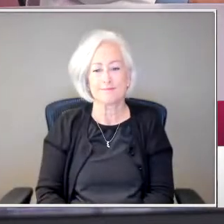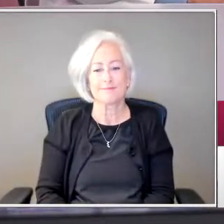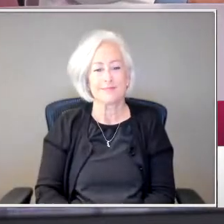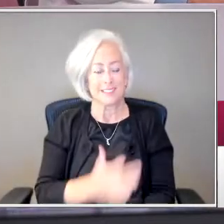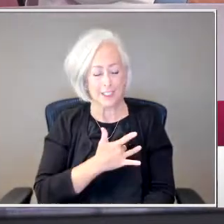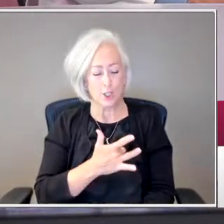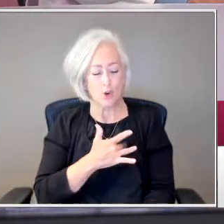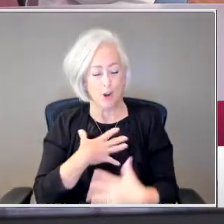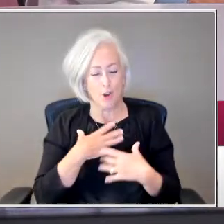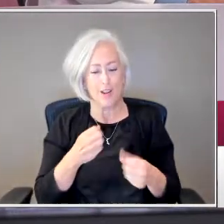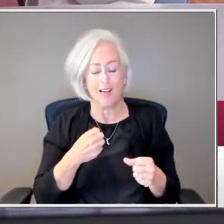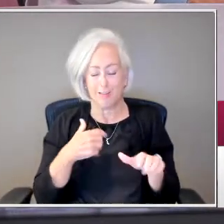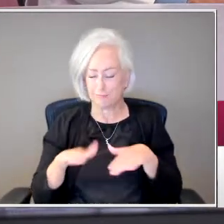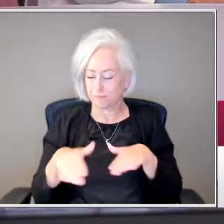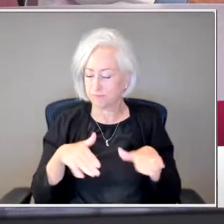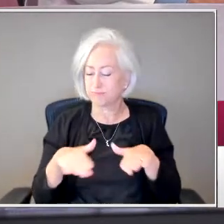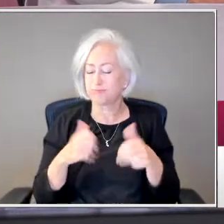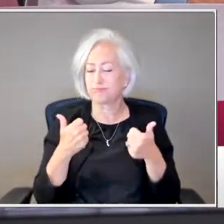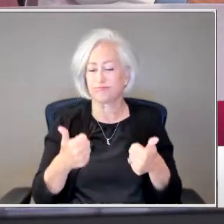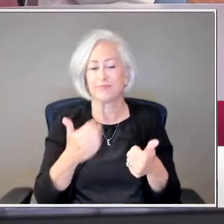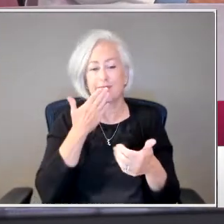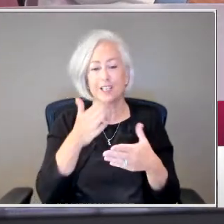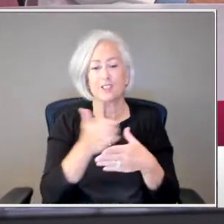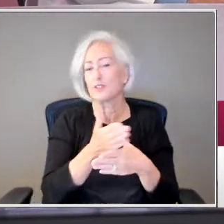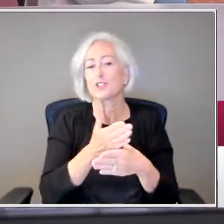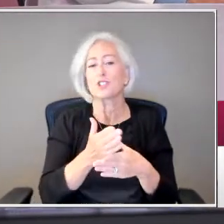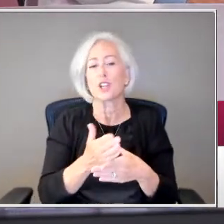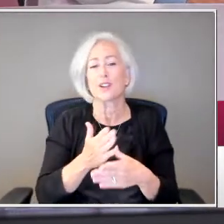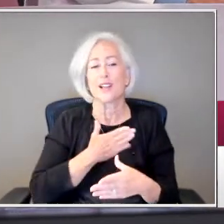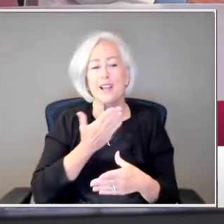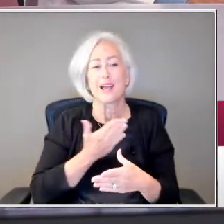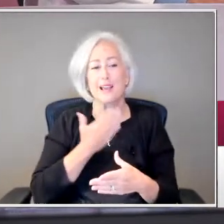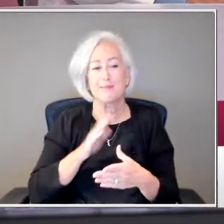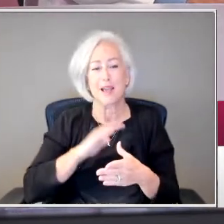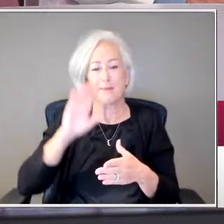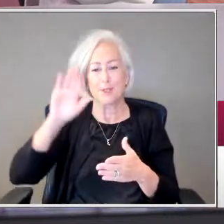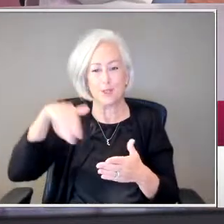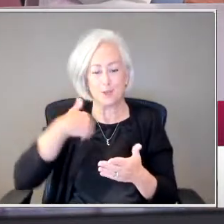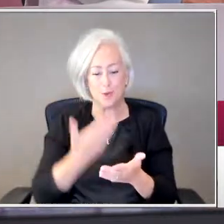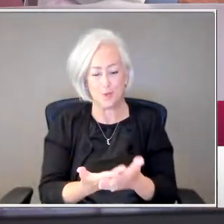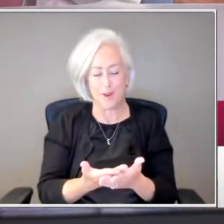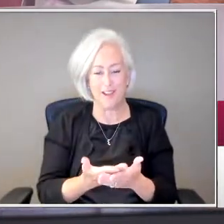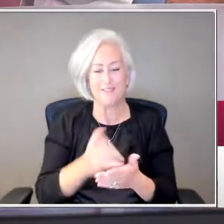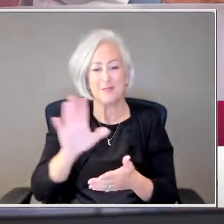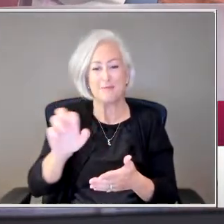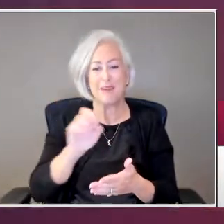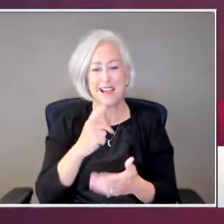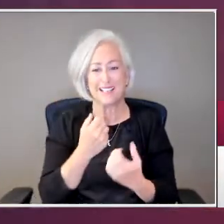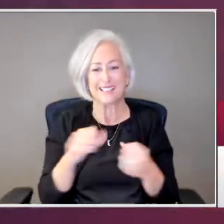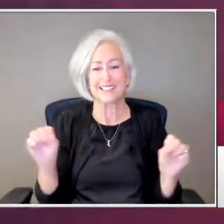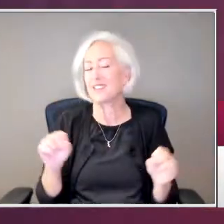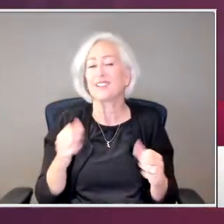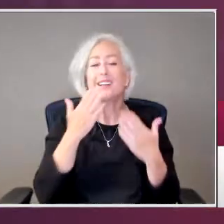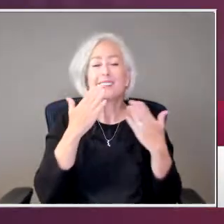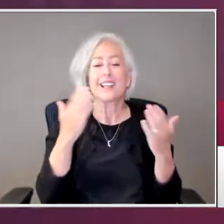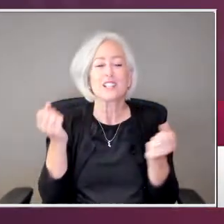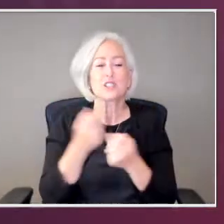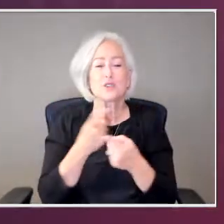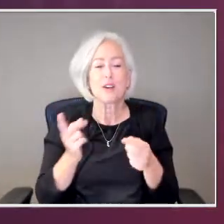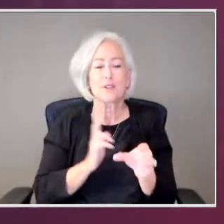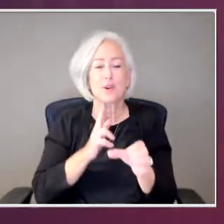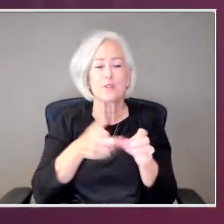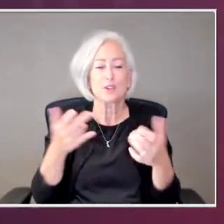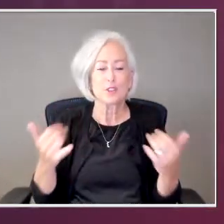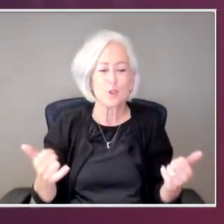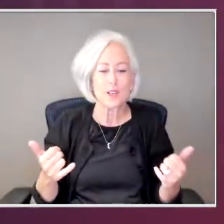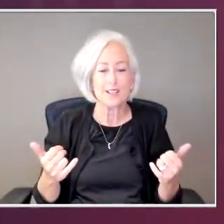good for you. Thanks for sharing that. We're glad you got down safe. I am too. All right. Thank you to all of our guests for being with us. Thanks for being with us